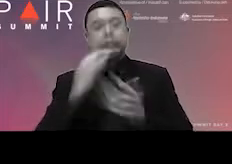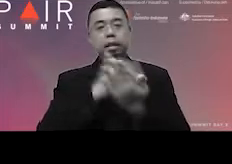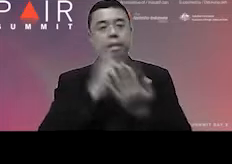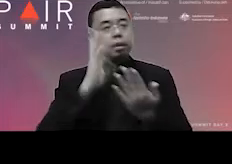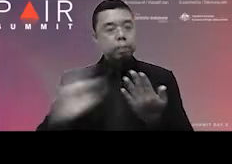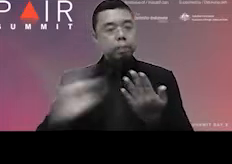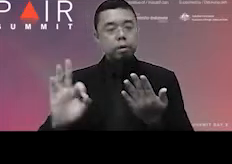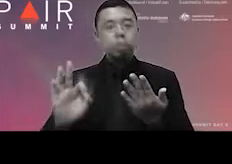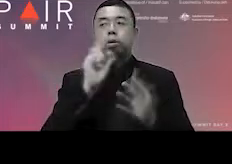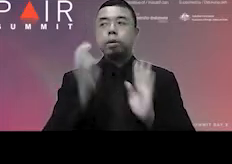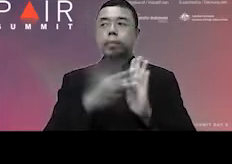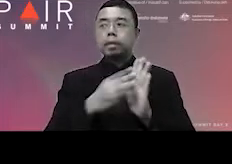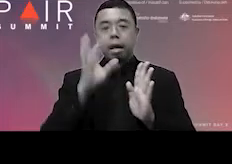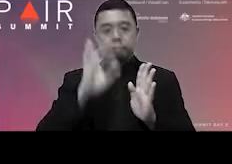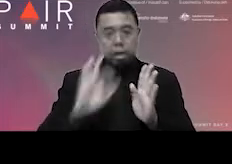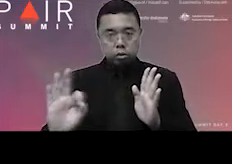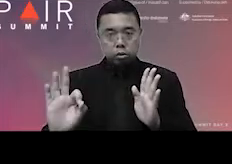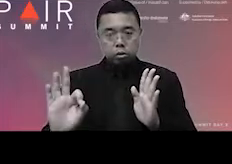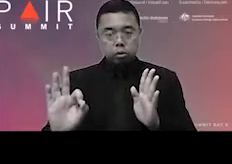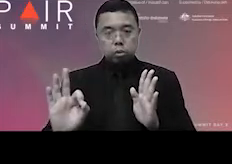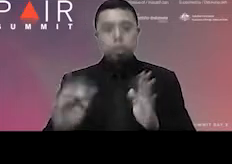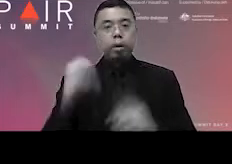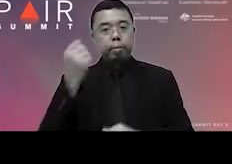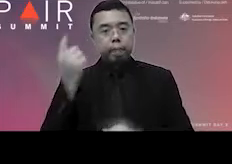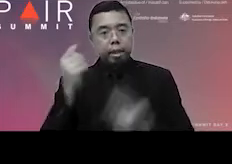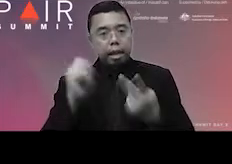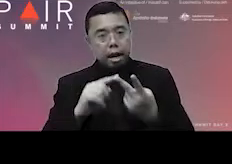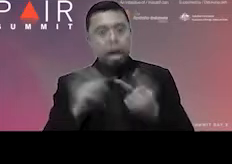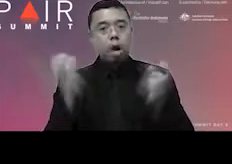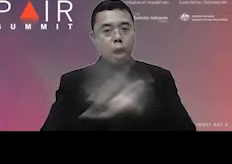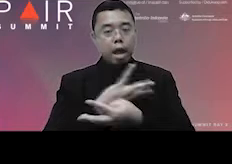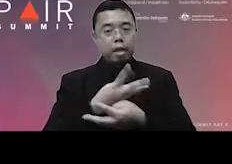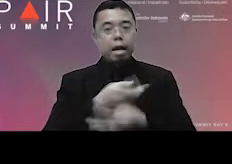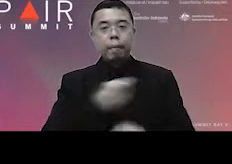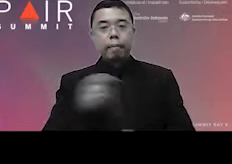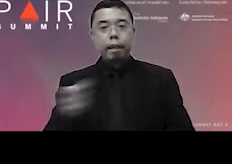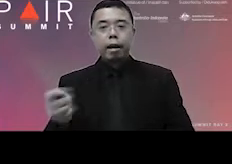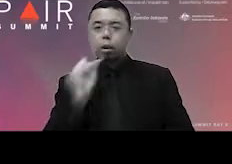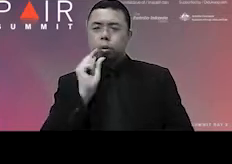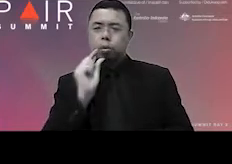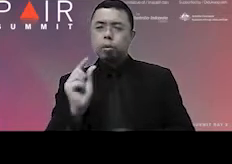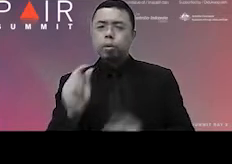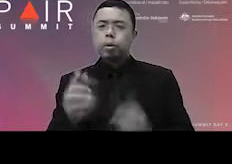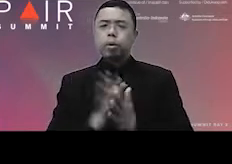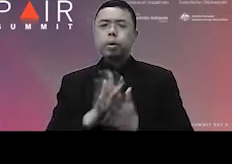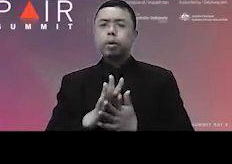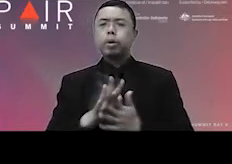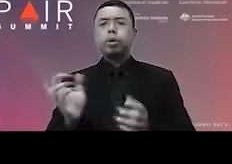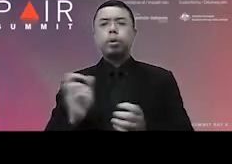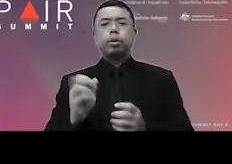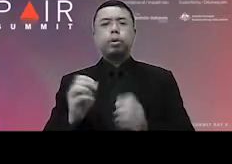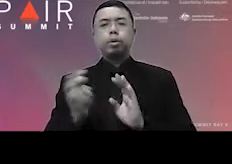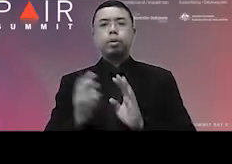WhatsApp is simply used for quick responses and updates. But by contrast, new all records application